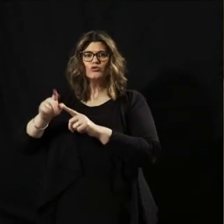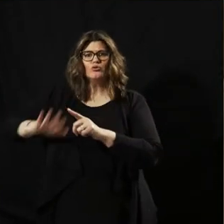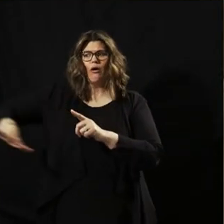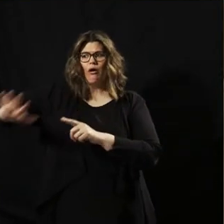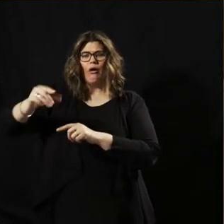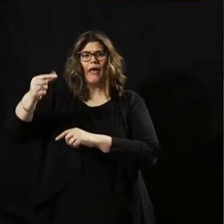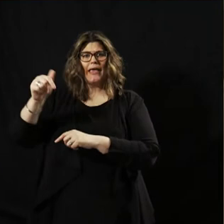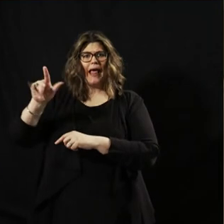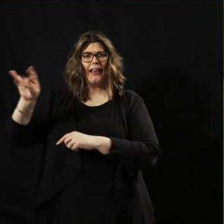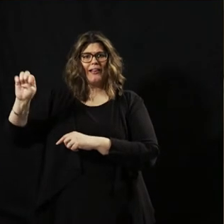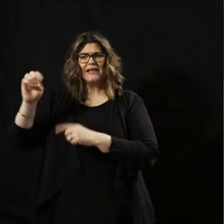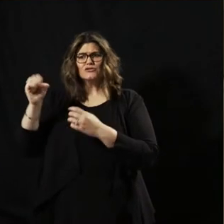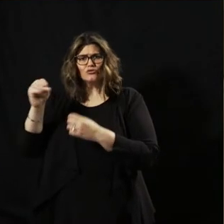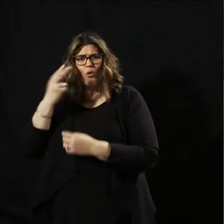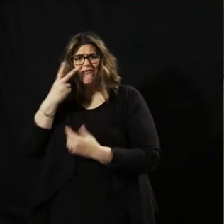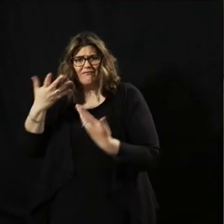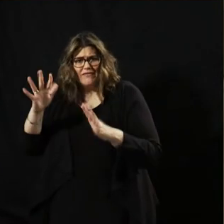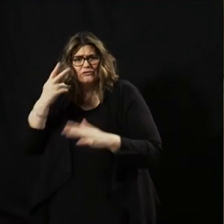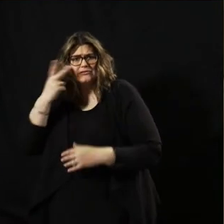him.